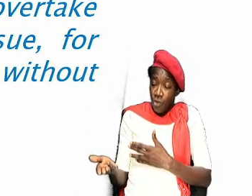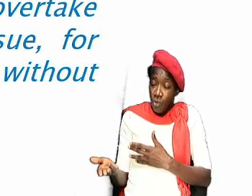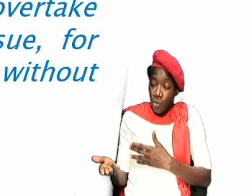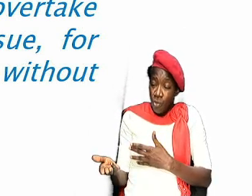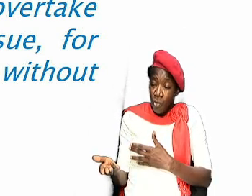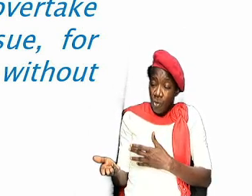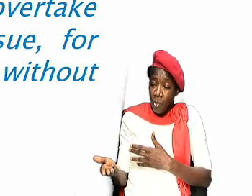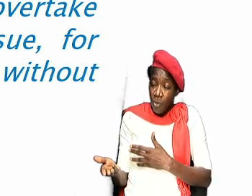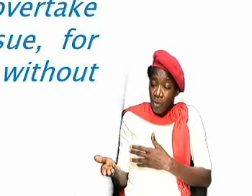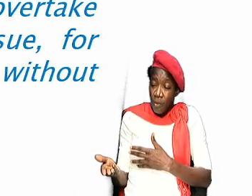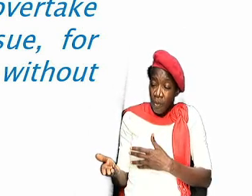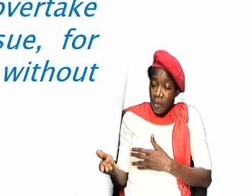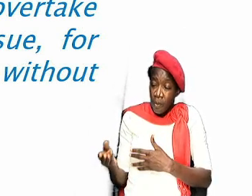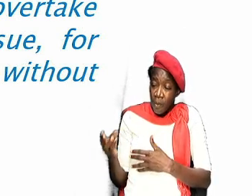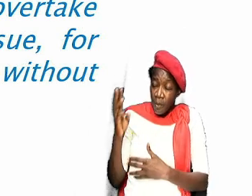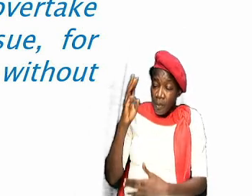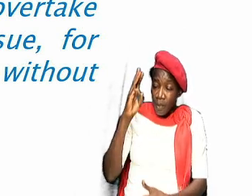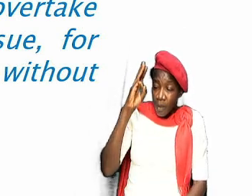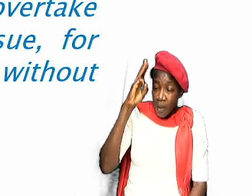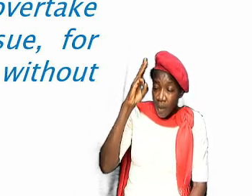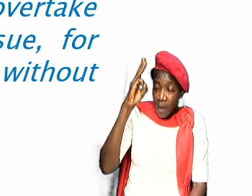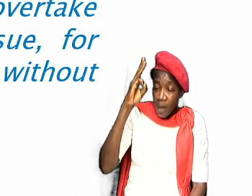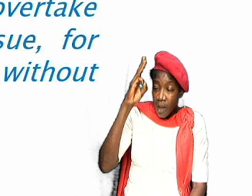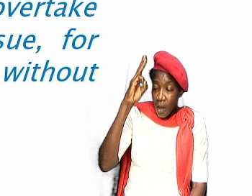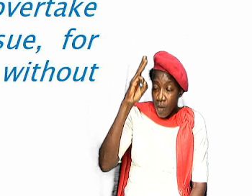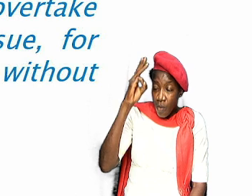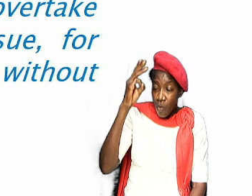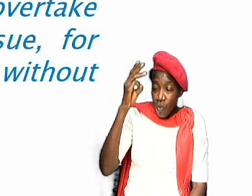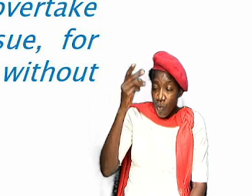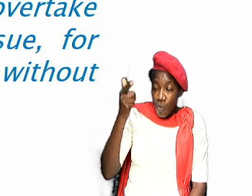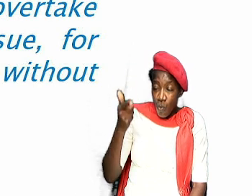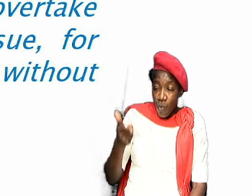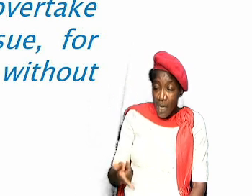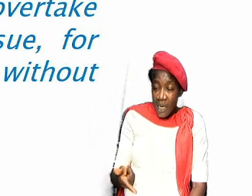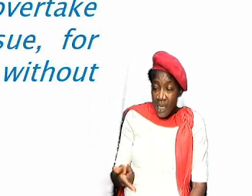he inquired of the Lord again, should I pursue this troop?